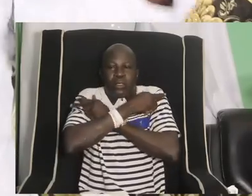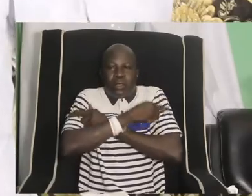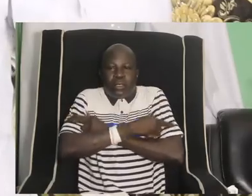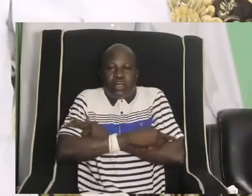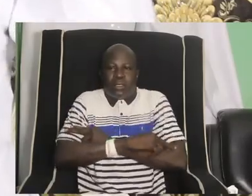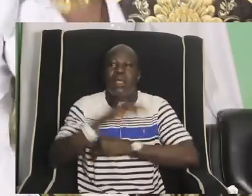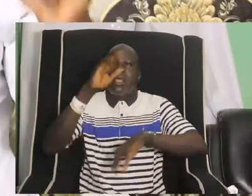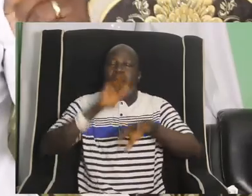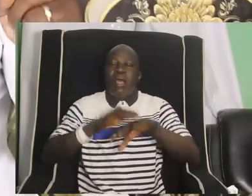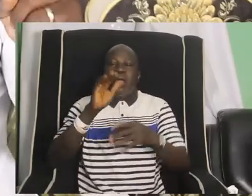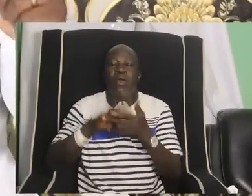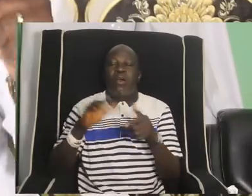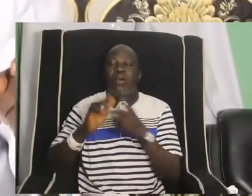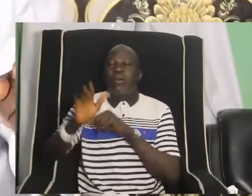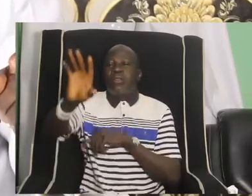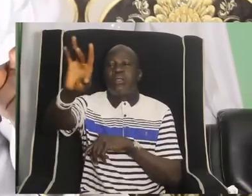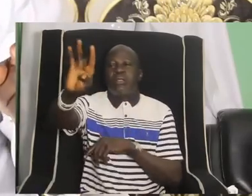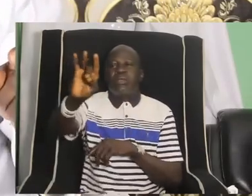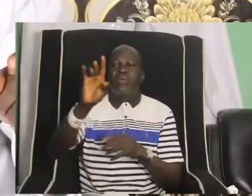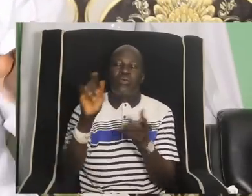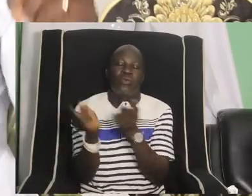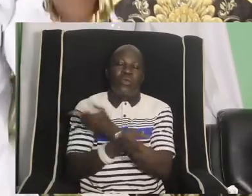This day is a day that God rest. After